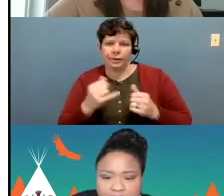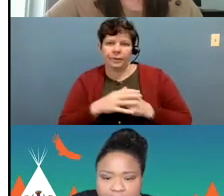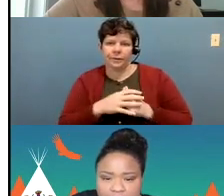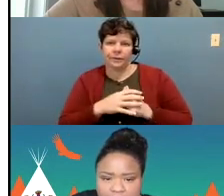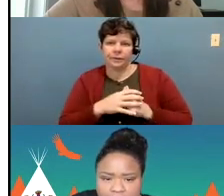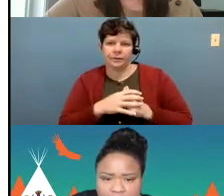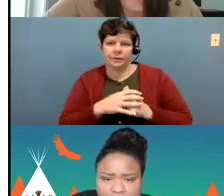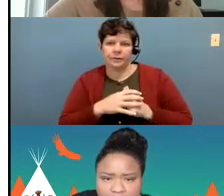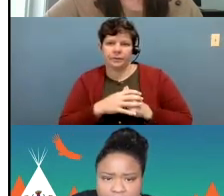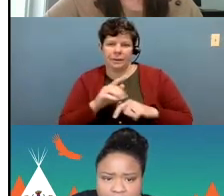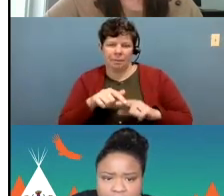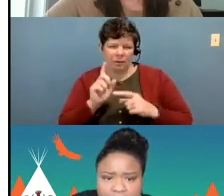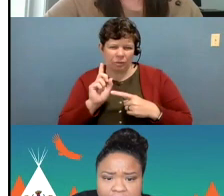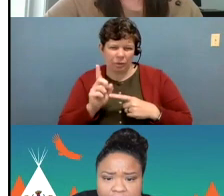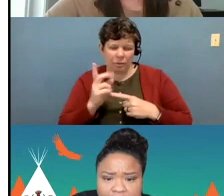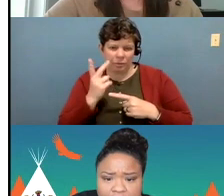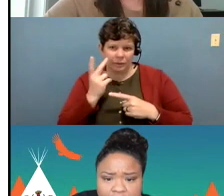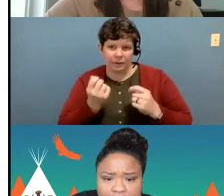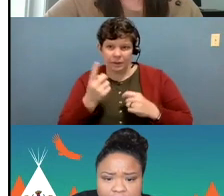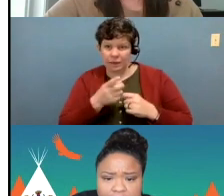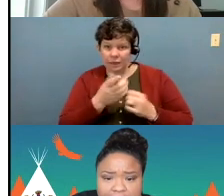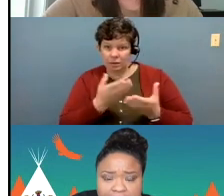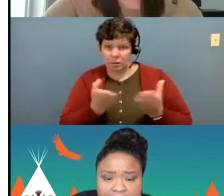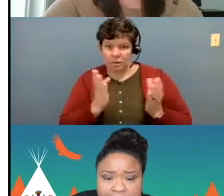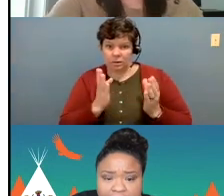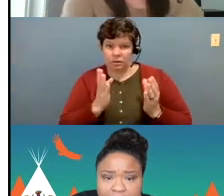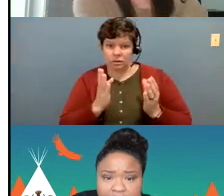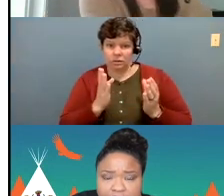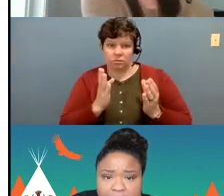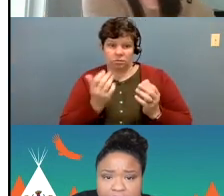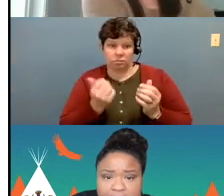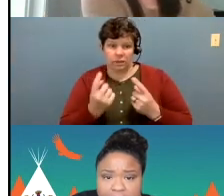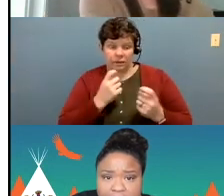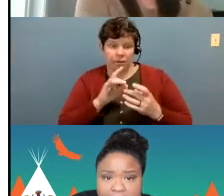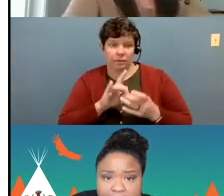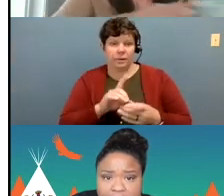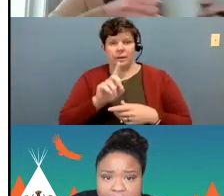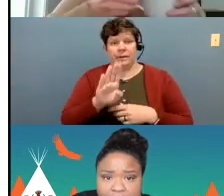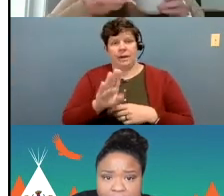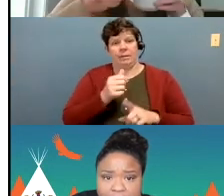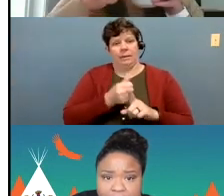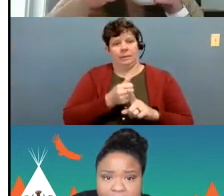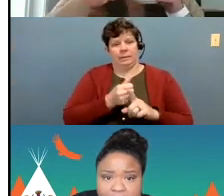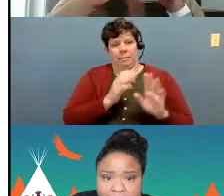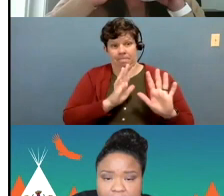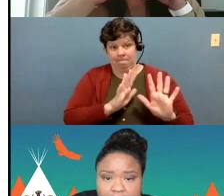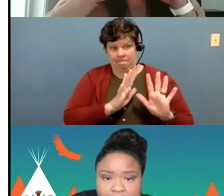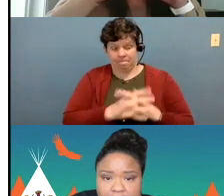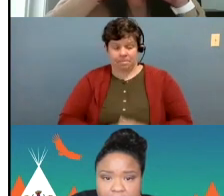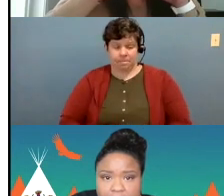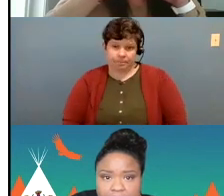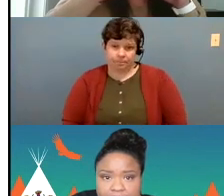just pause for a moment. Do any of you attendees have any questions about the database system thus far?